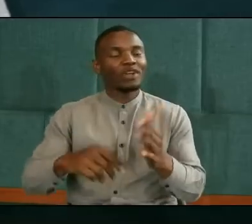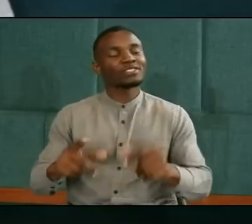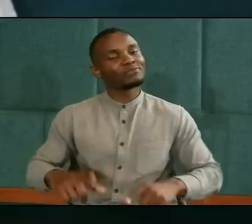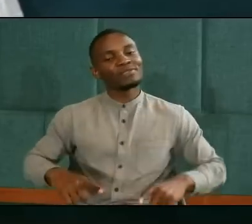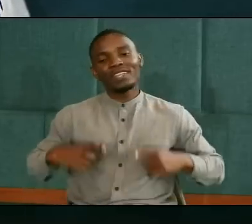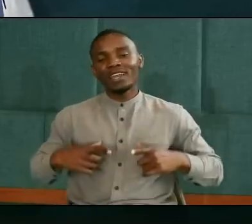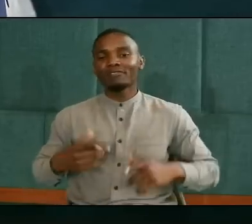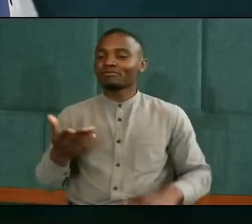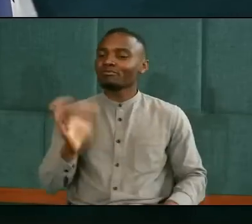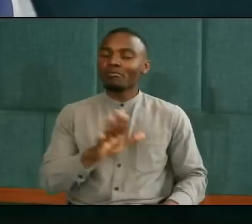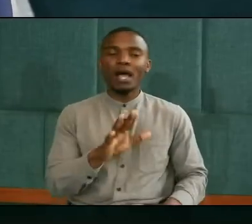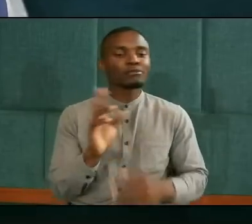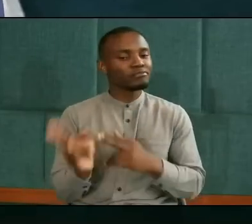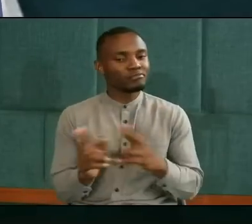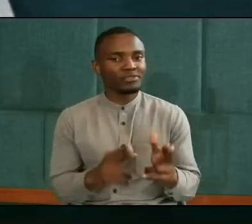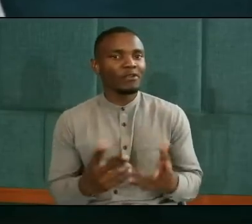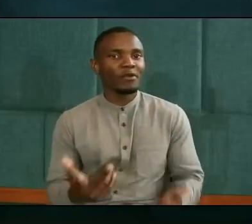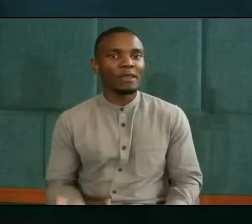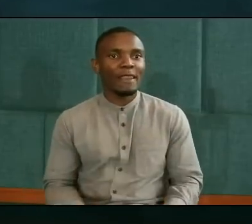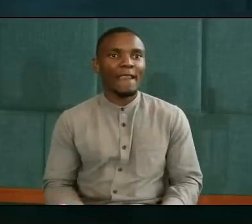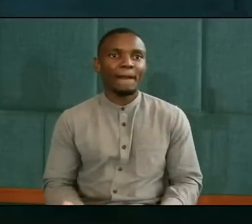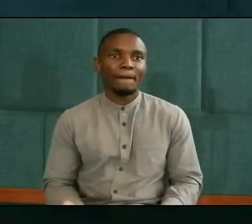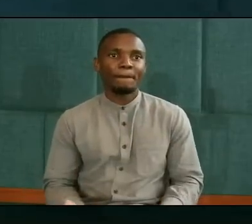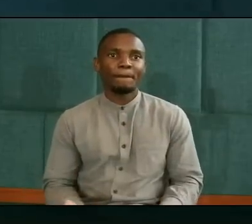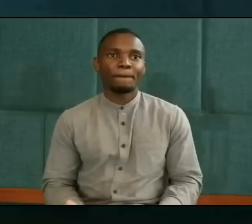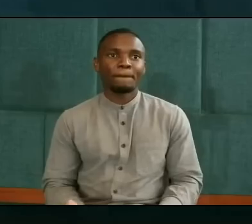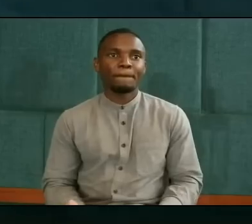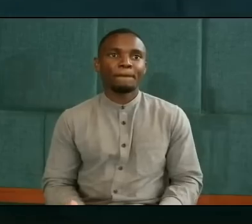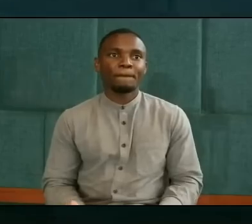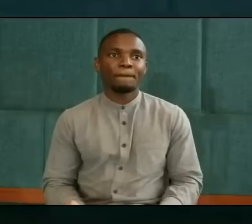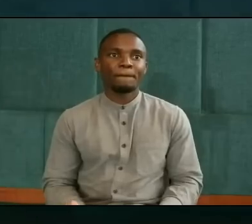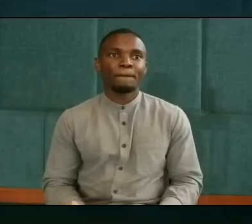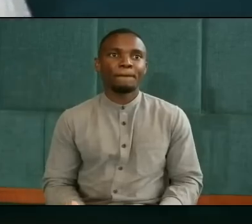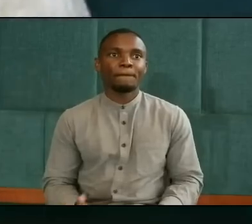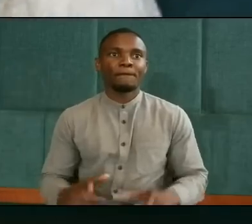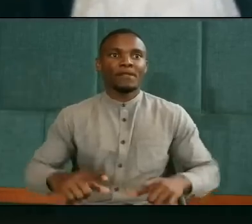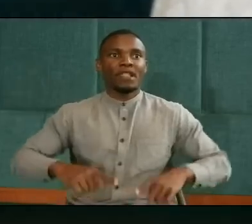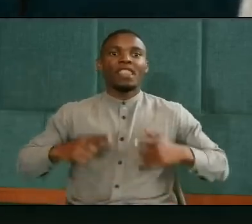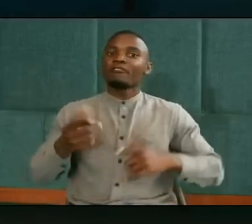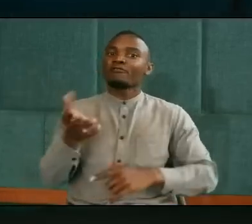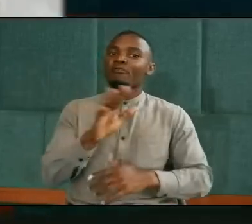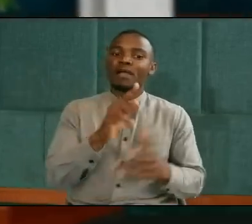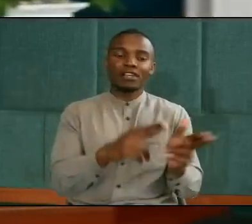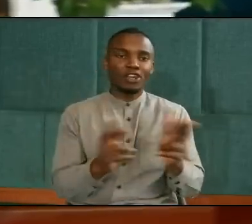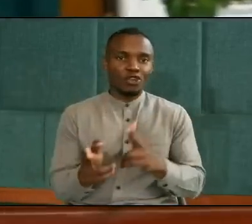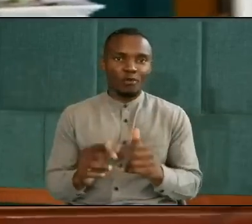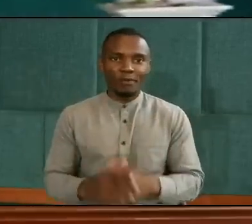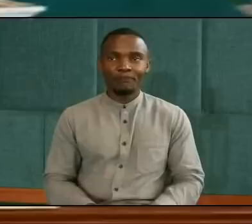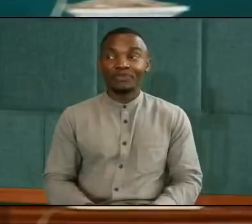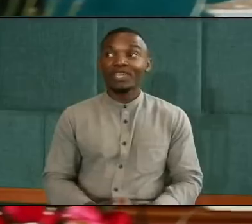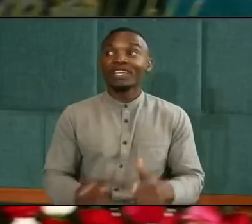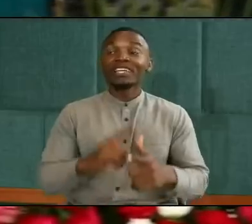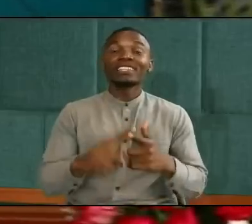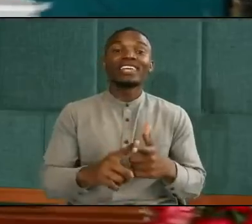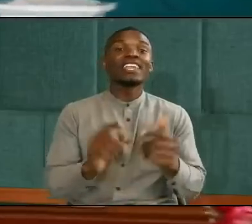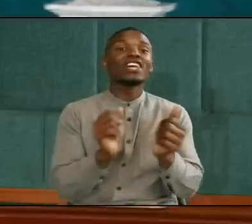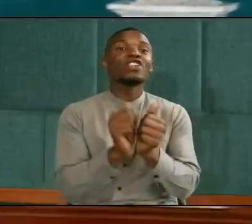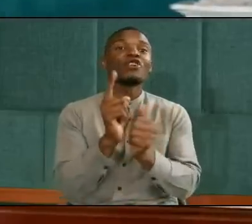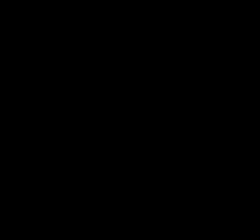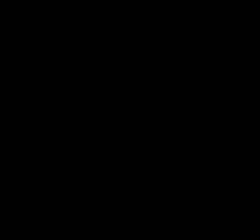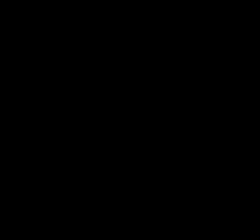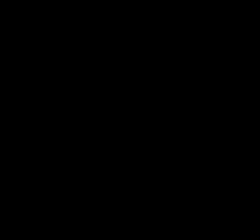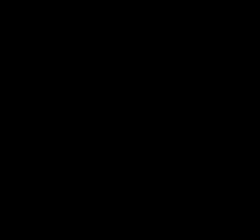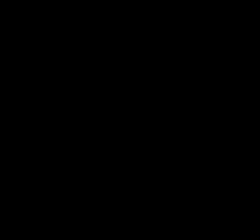life returned to normal. Is the church with me? Yes, life returned to normal. And then November